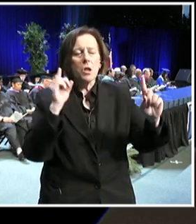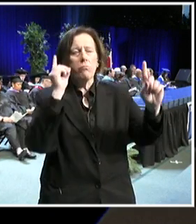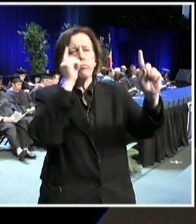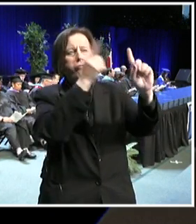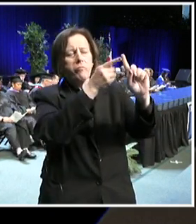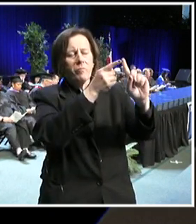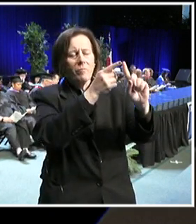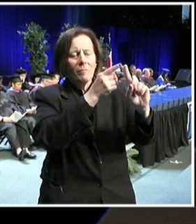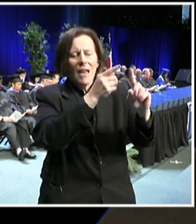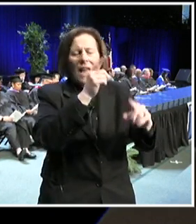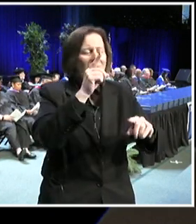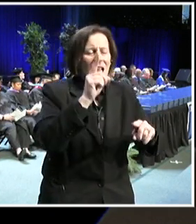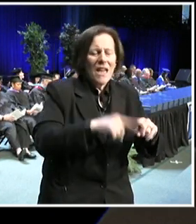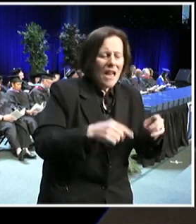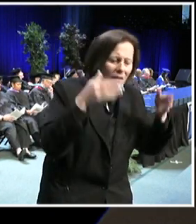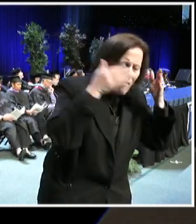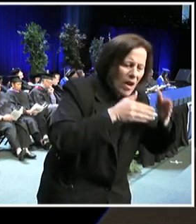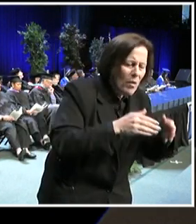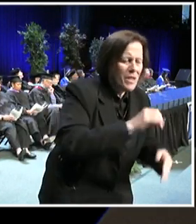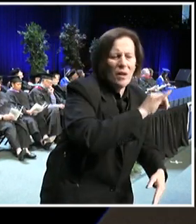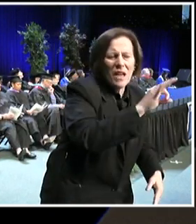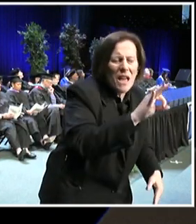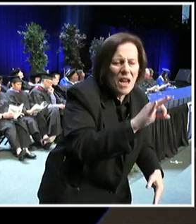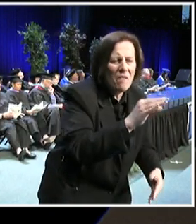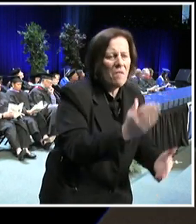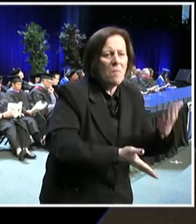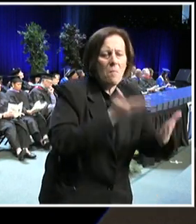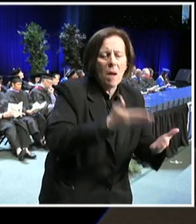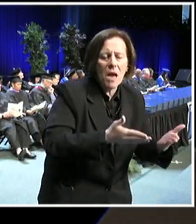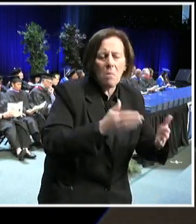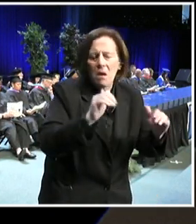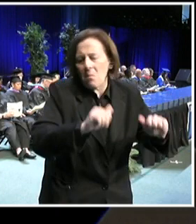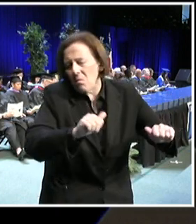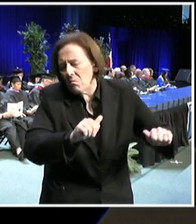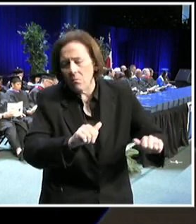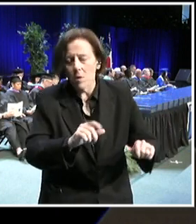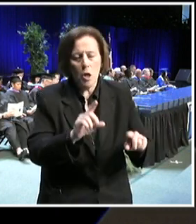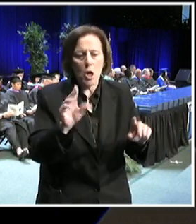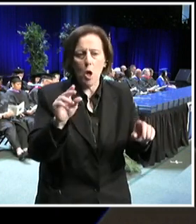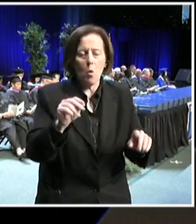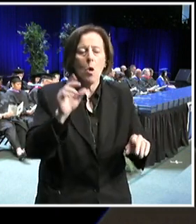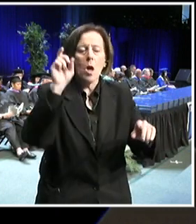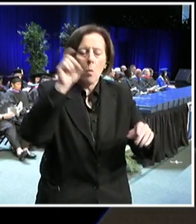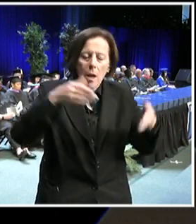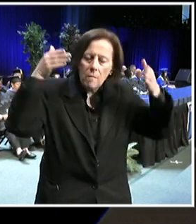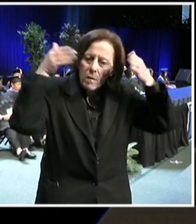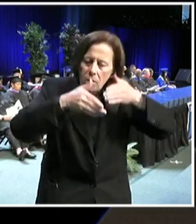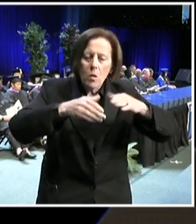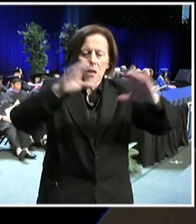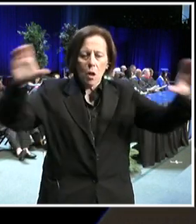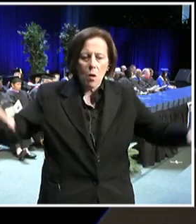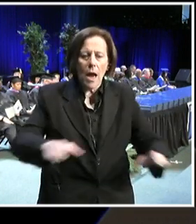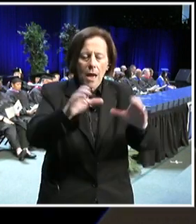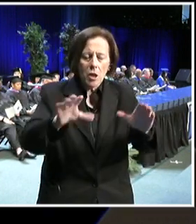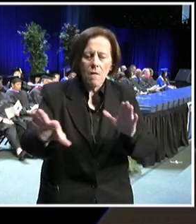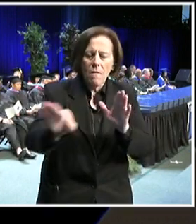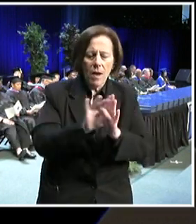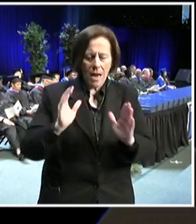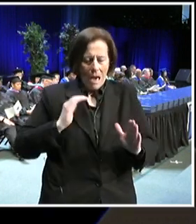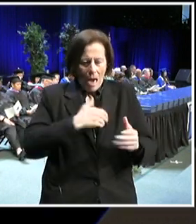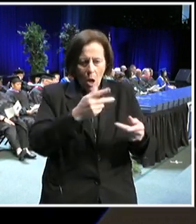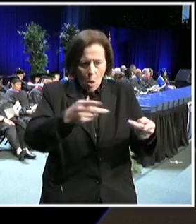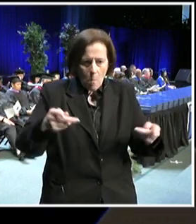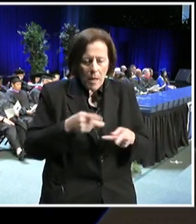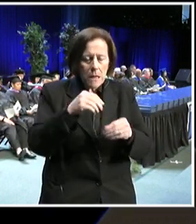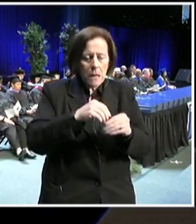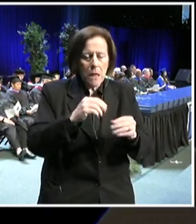in what-ifs, maybes, or probably so's. We must live in action, seeking our purpose and niche in this world. Soledad O'Brien once